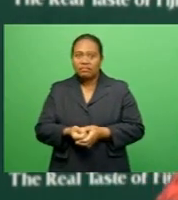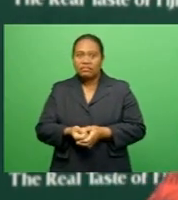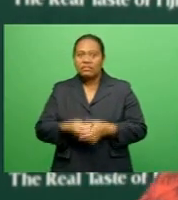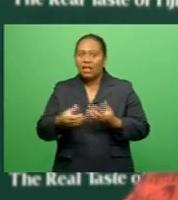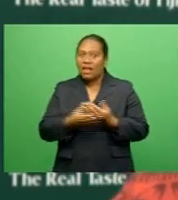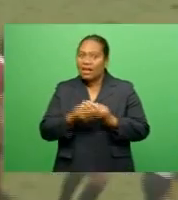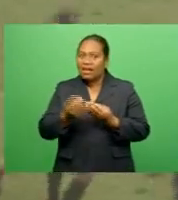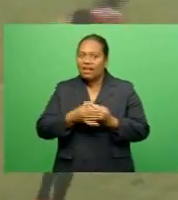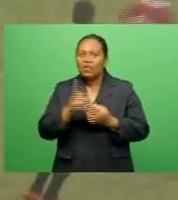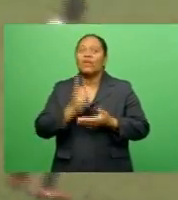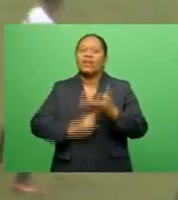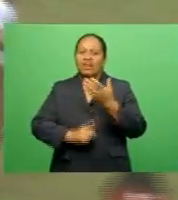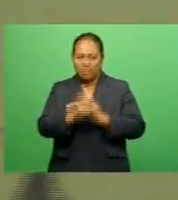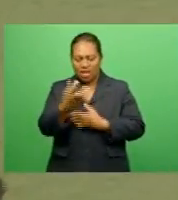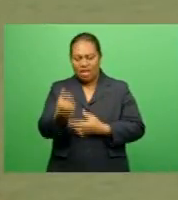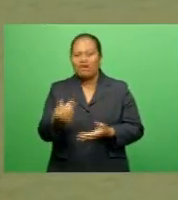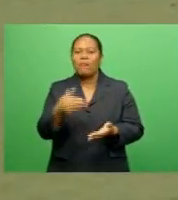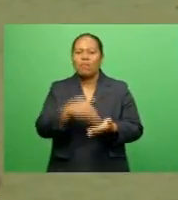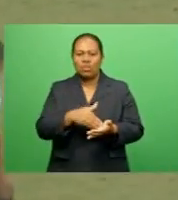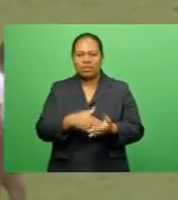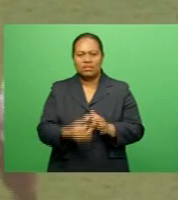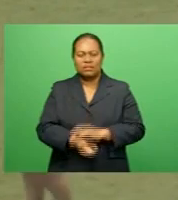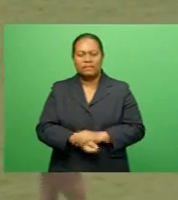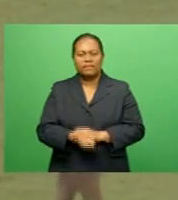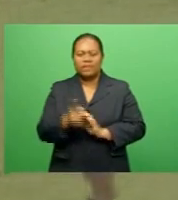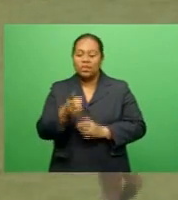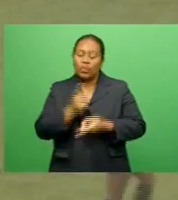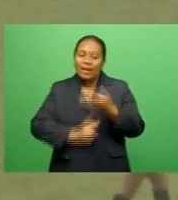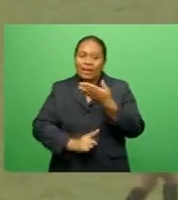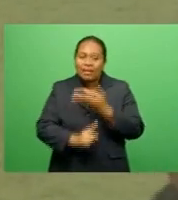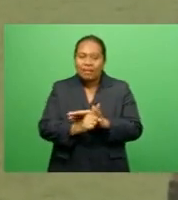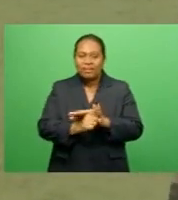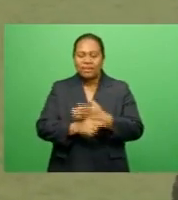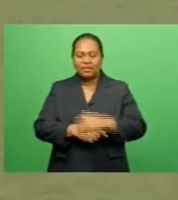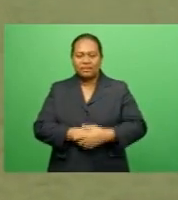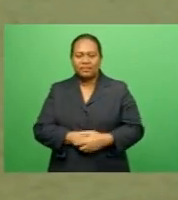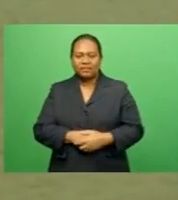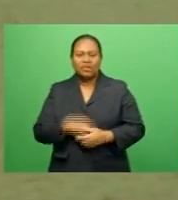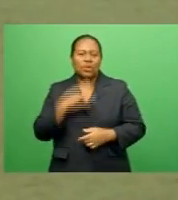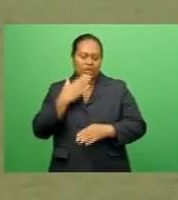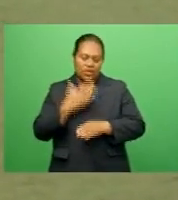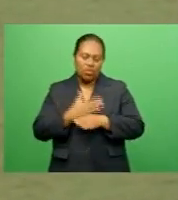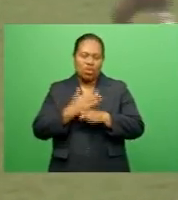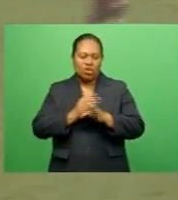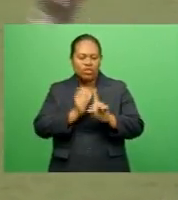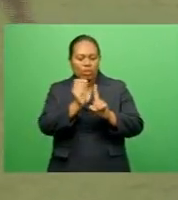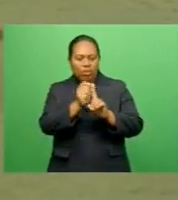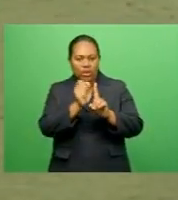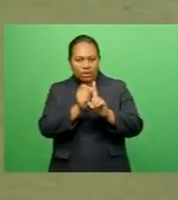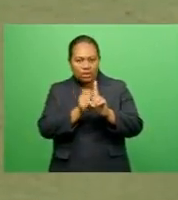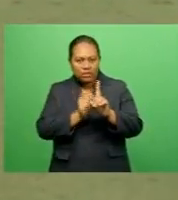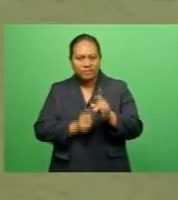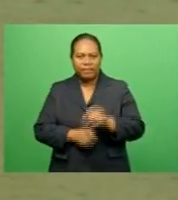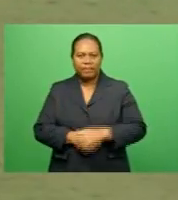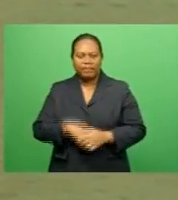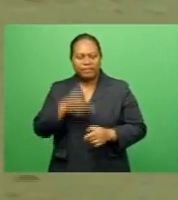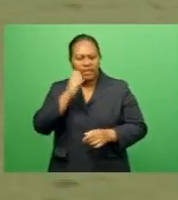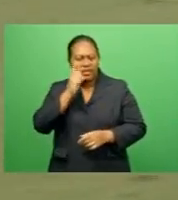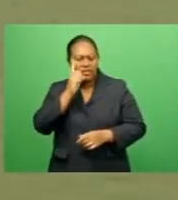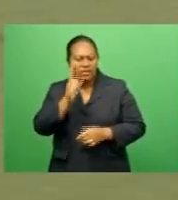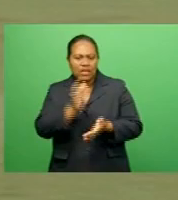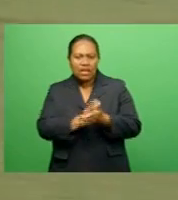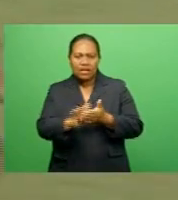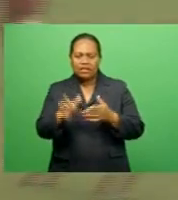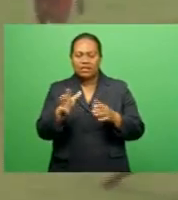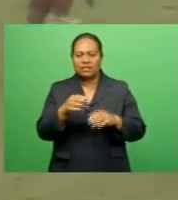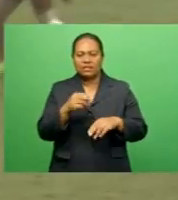card bonus point. So that will come into play before we work on the points difference. If you notice the HSBC